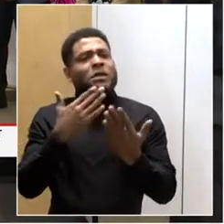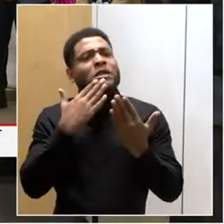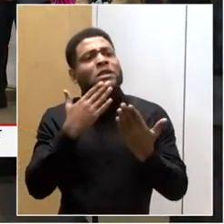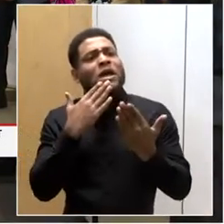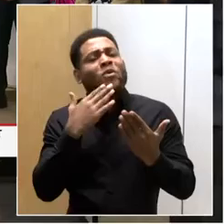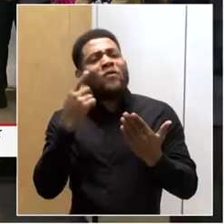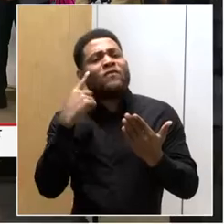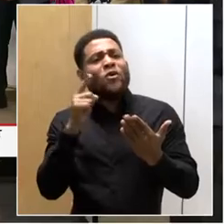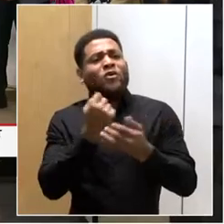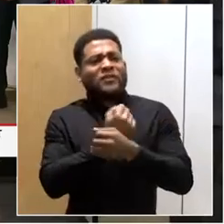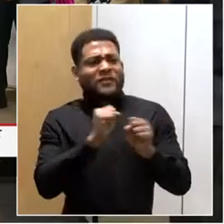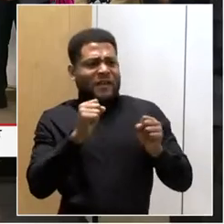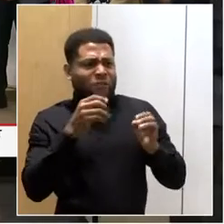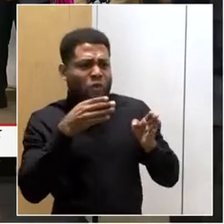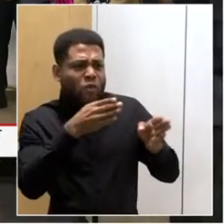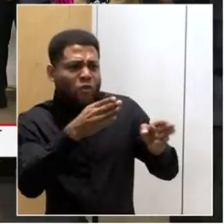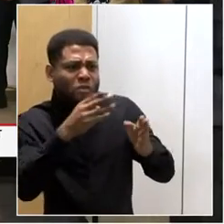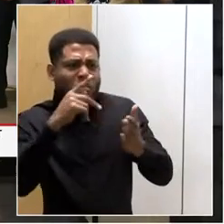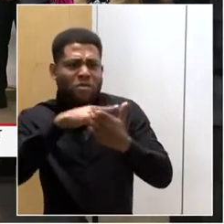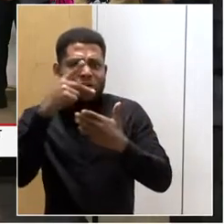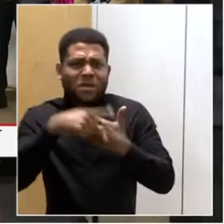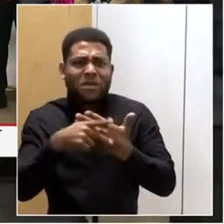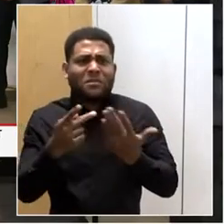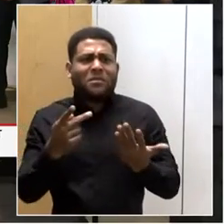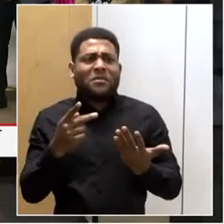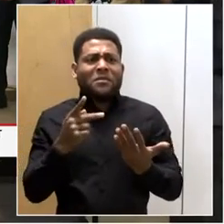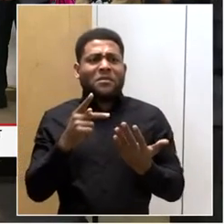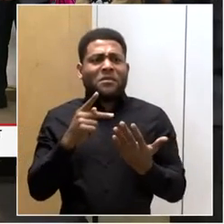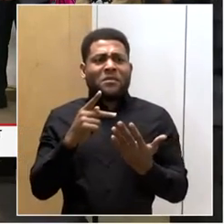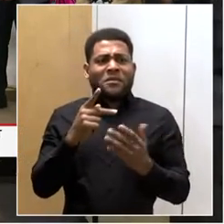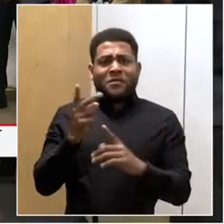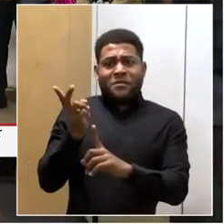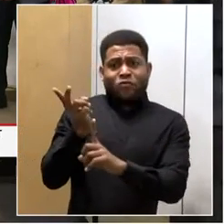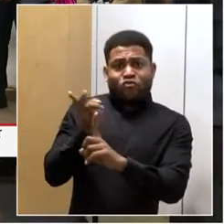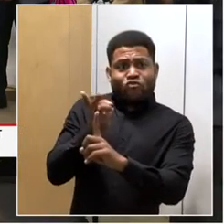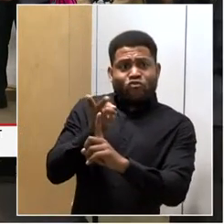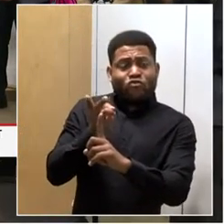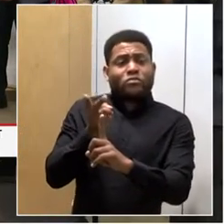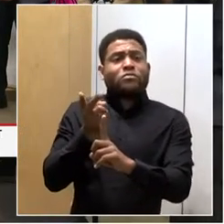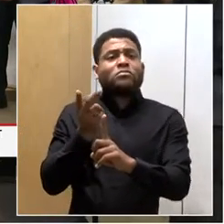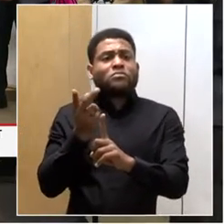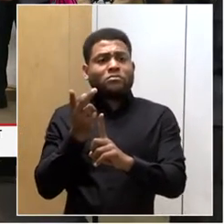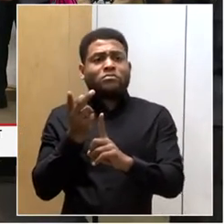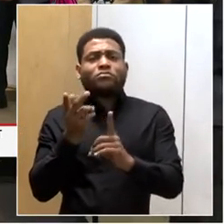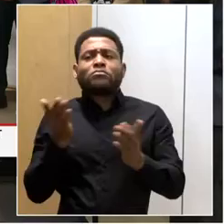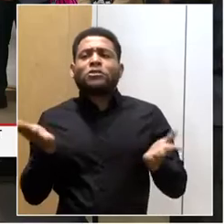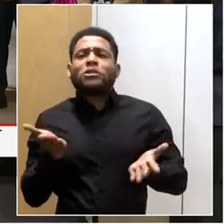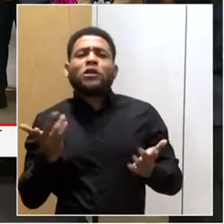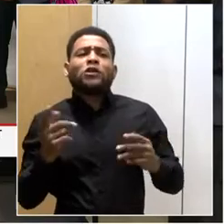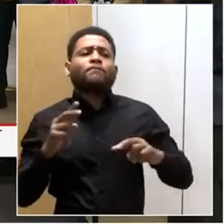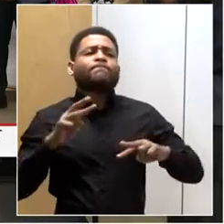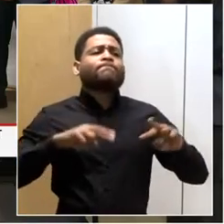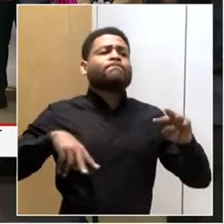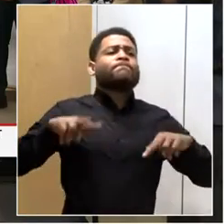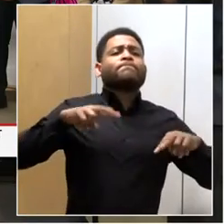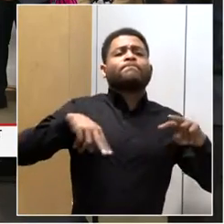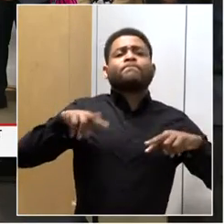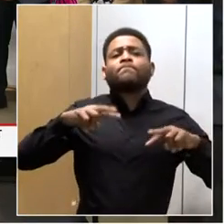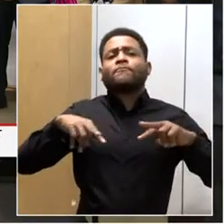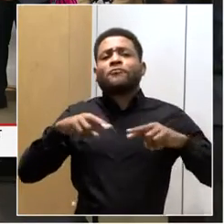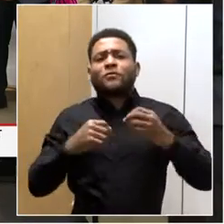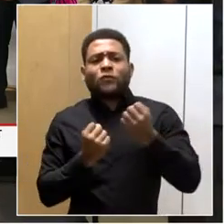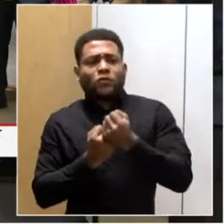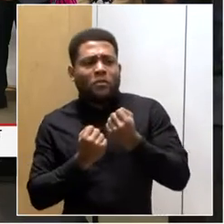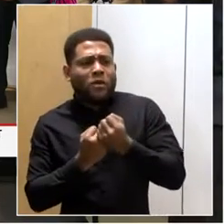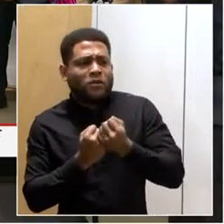Corridors program. Because of that, they are now on the streets of the Golden Triangle, supporting safety and helping